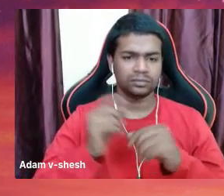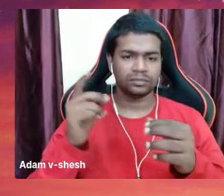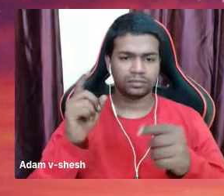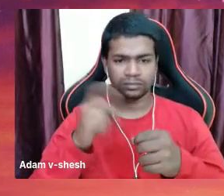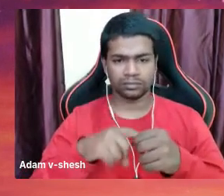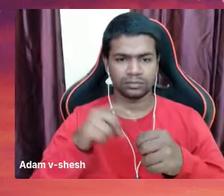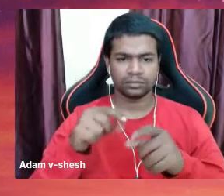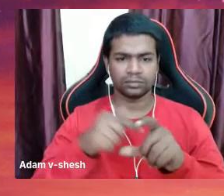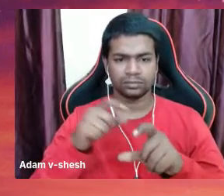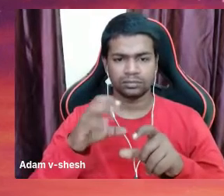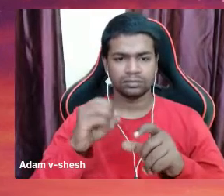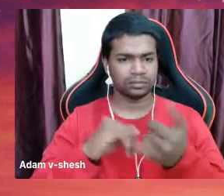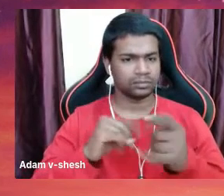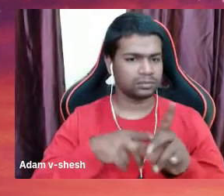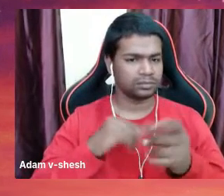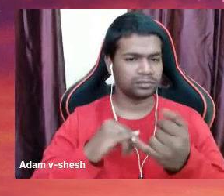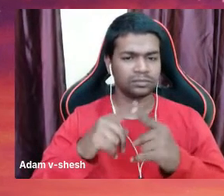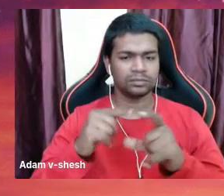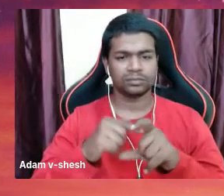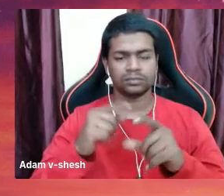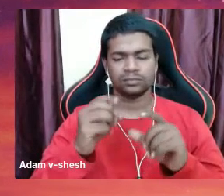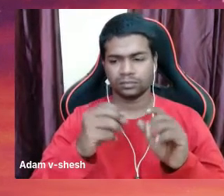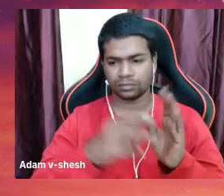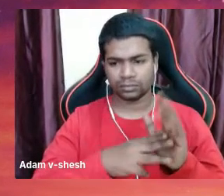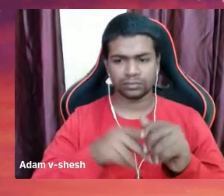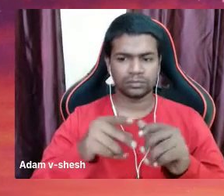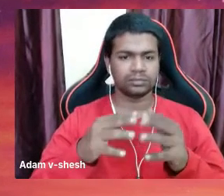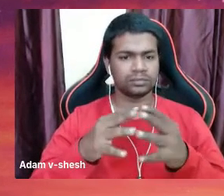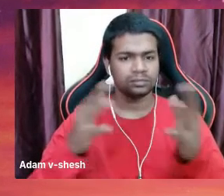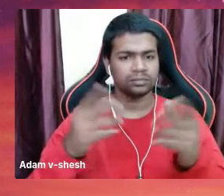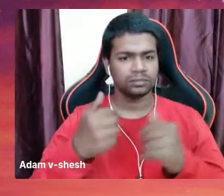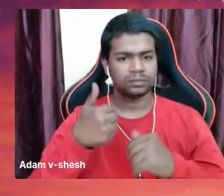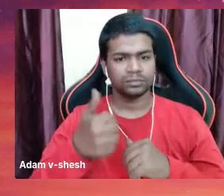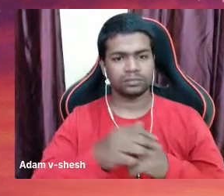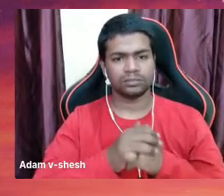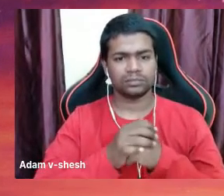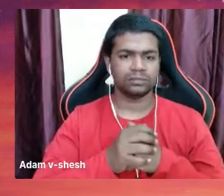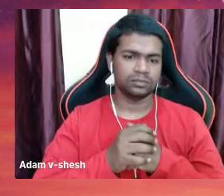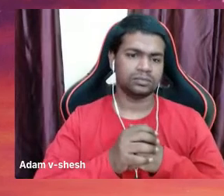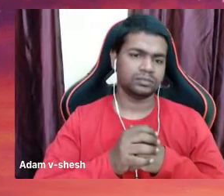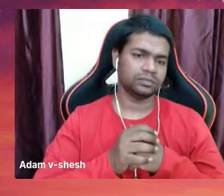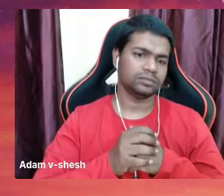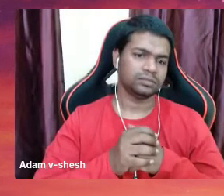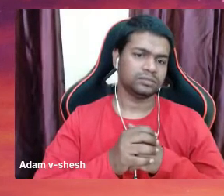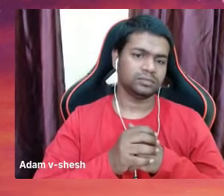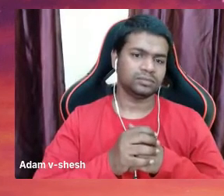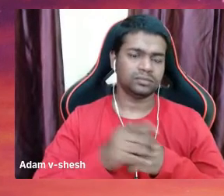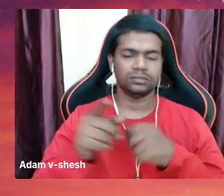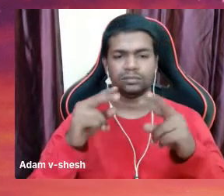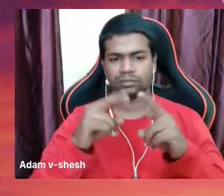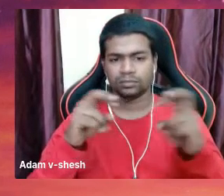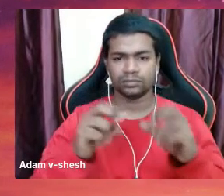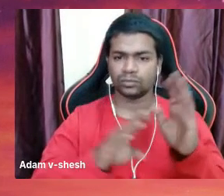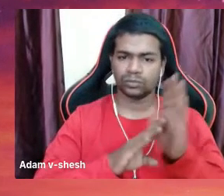an ecosystem which is at the precipice of greatness, right, at the precipice of such massive explosive